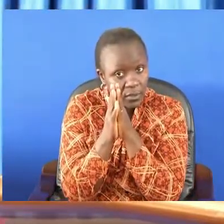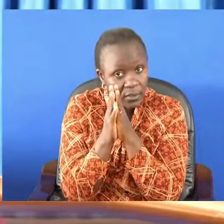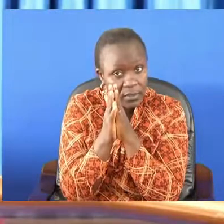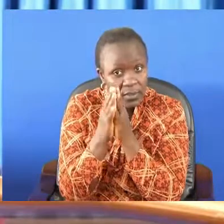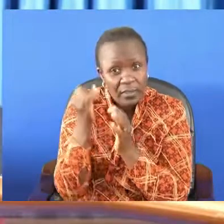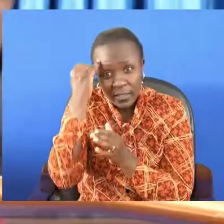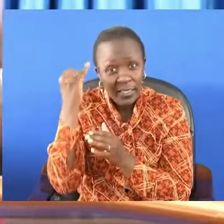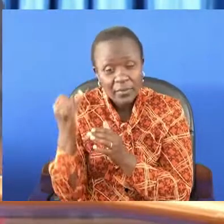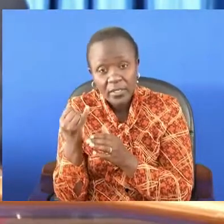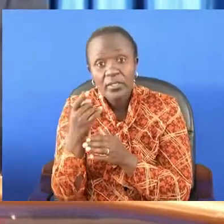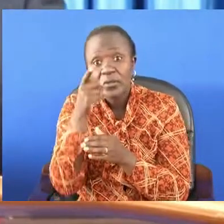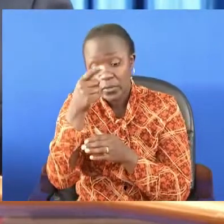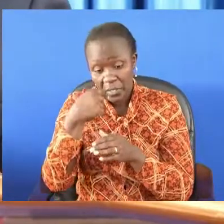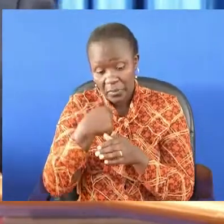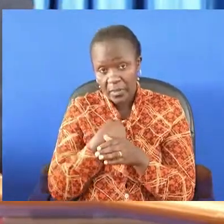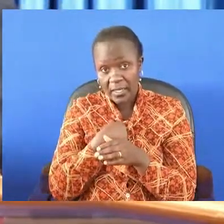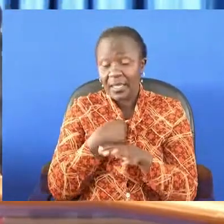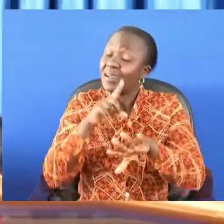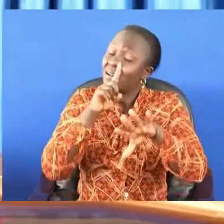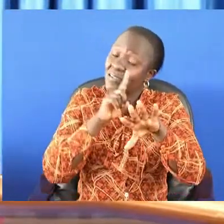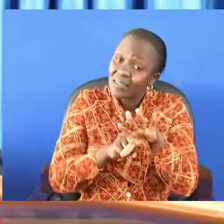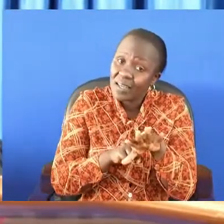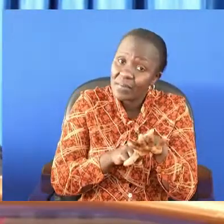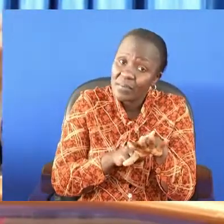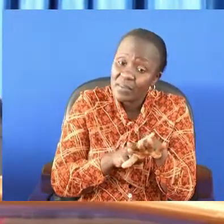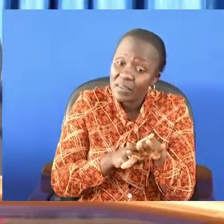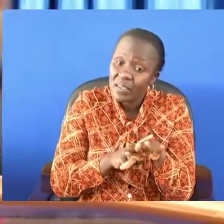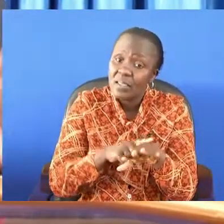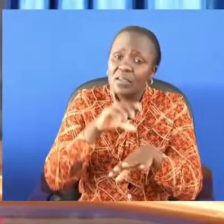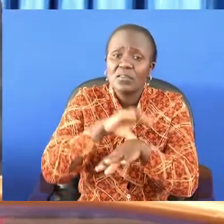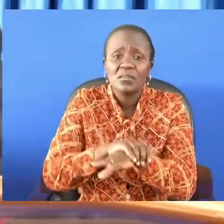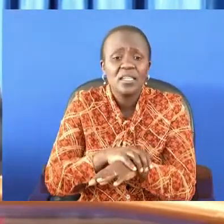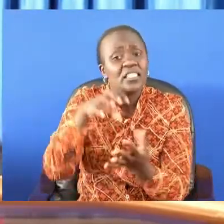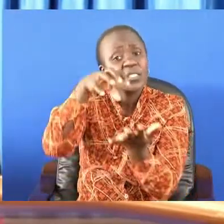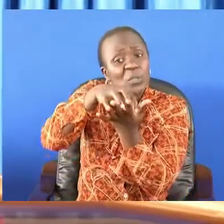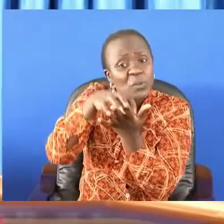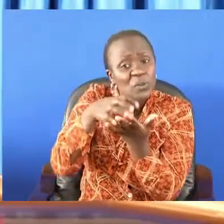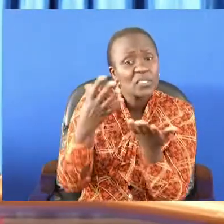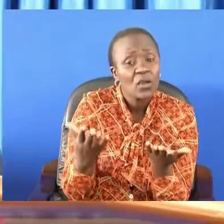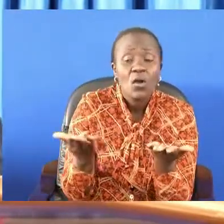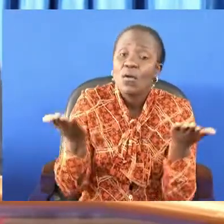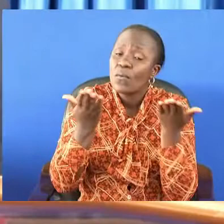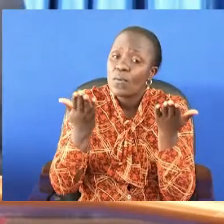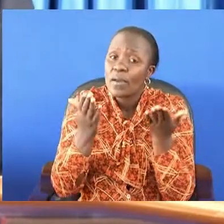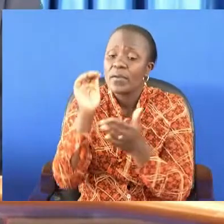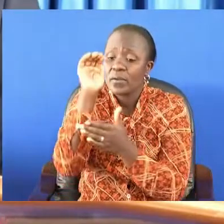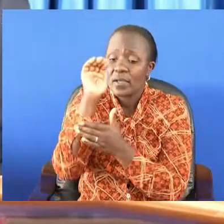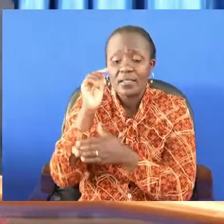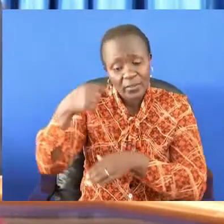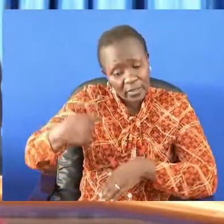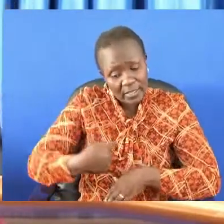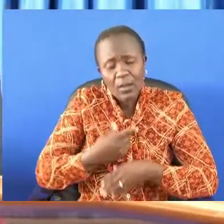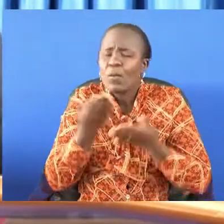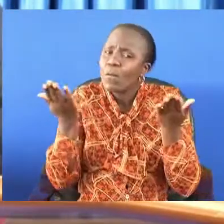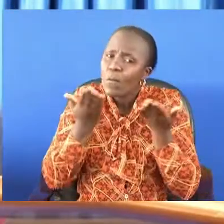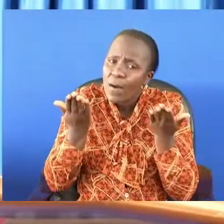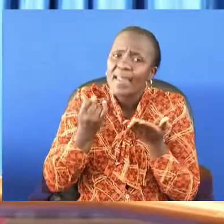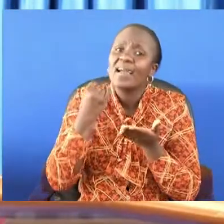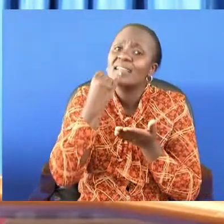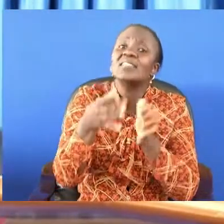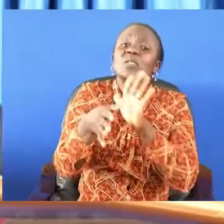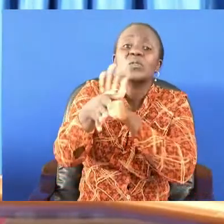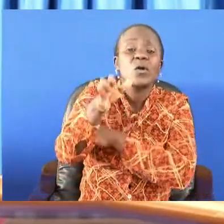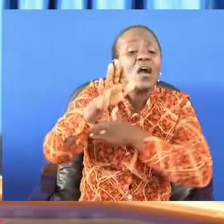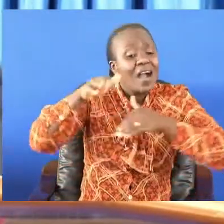want to imagine that even you and I, there are sometimes you find yourself in situations where you ask yourself, "Where is